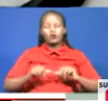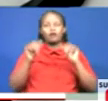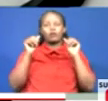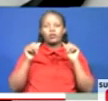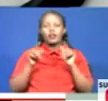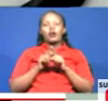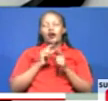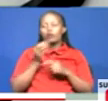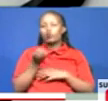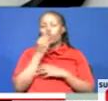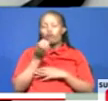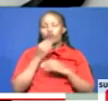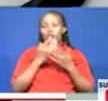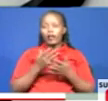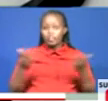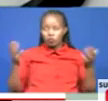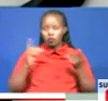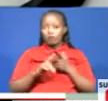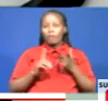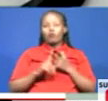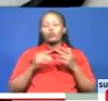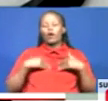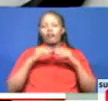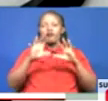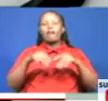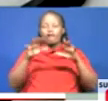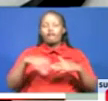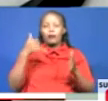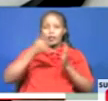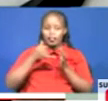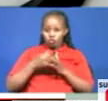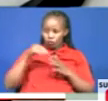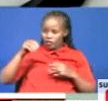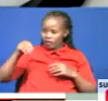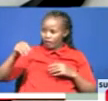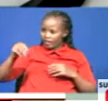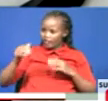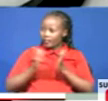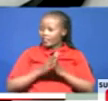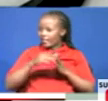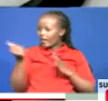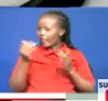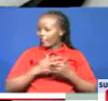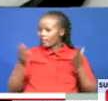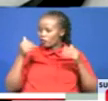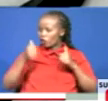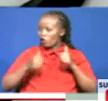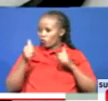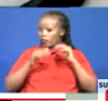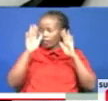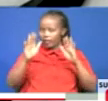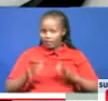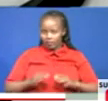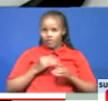food items, vital farming inputs including fertilizer and any other goods necessary for ensuring stability in